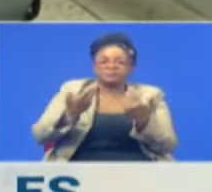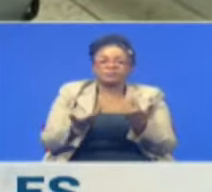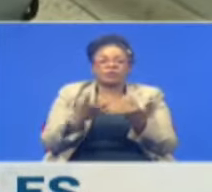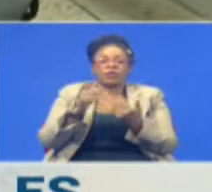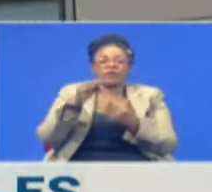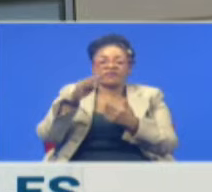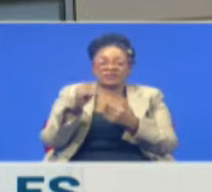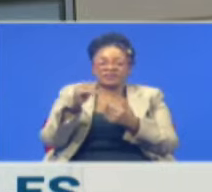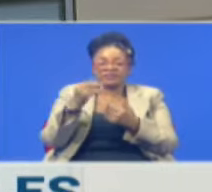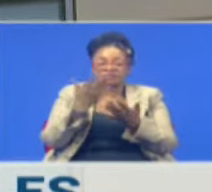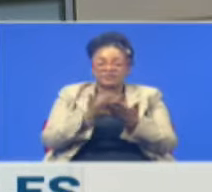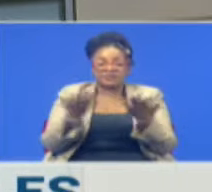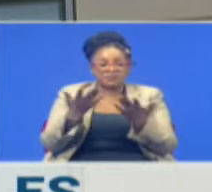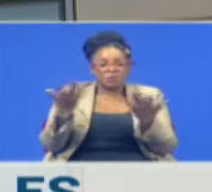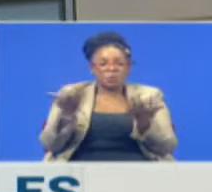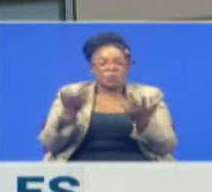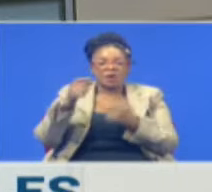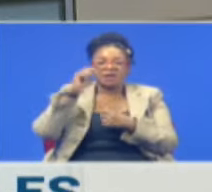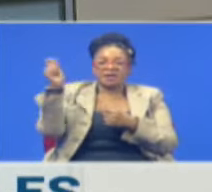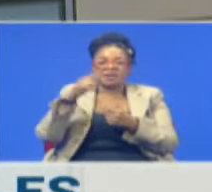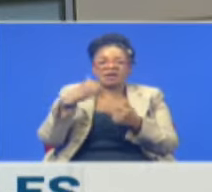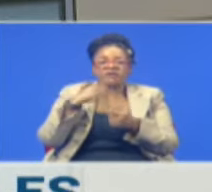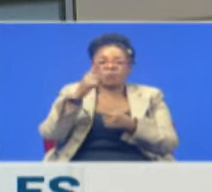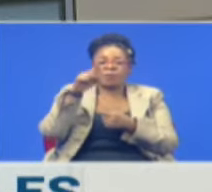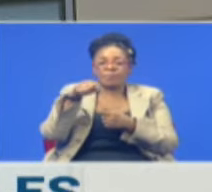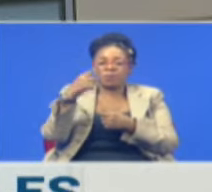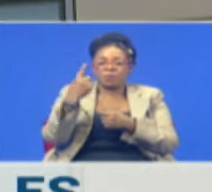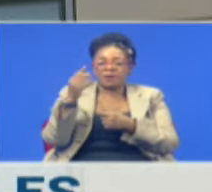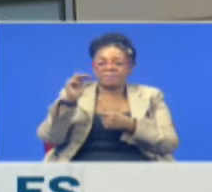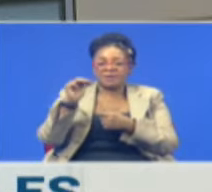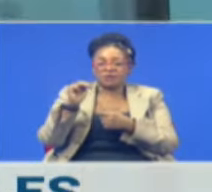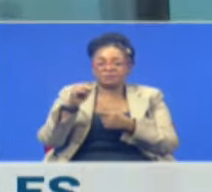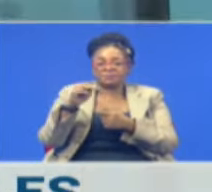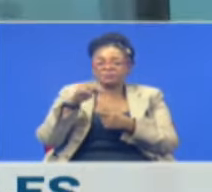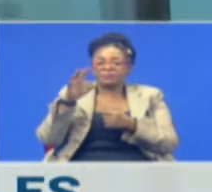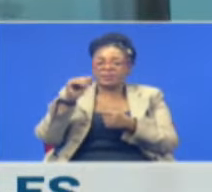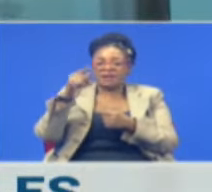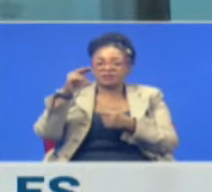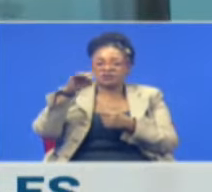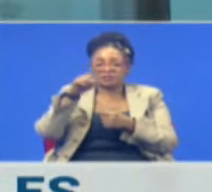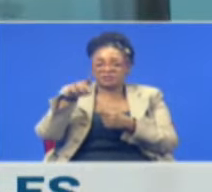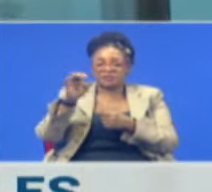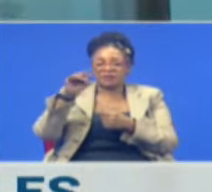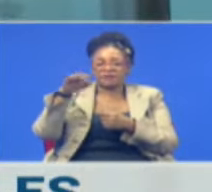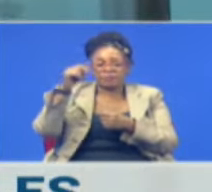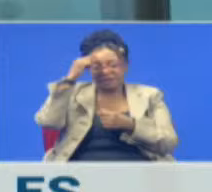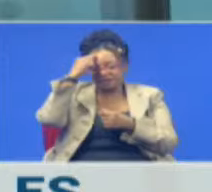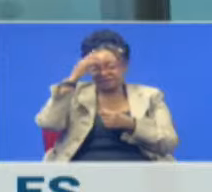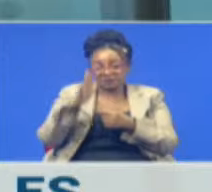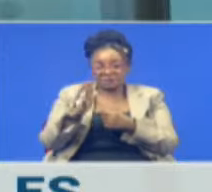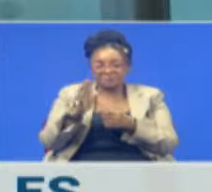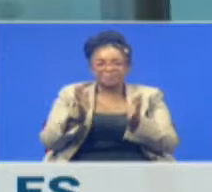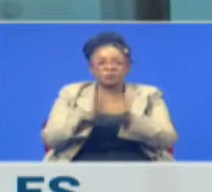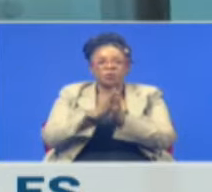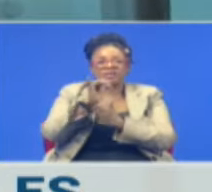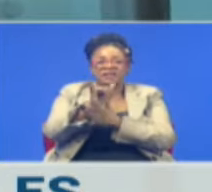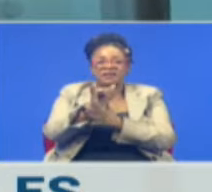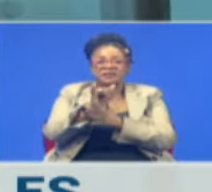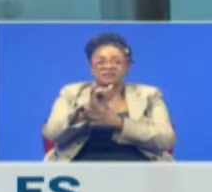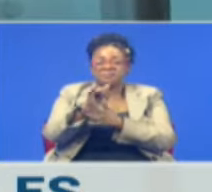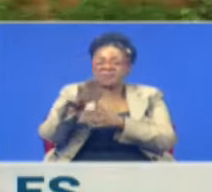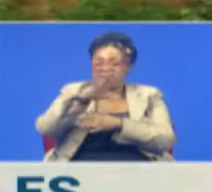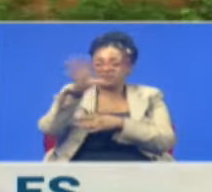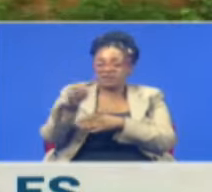where Kenya had recently acquired 1.1 million doses of the AstraZeneca vaccine from India, with the third source being the African